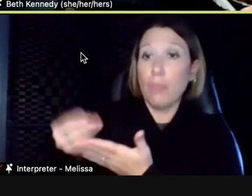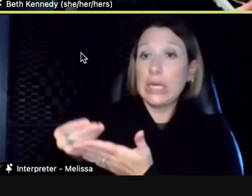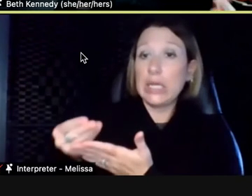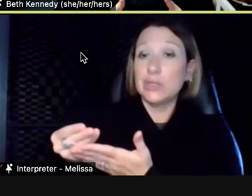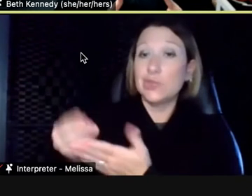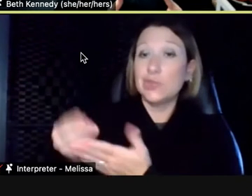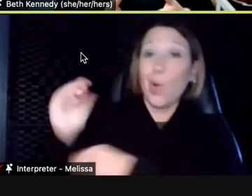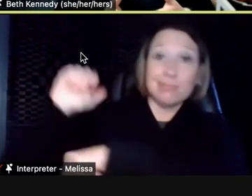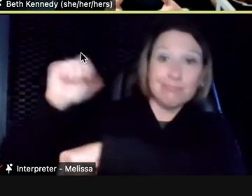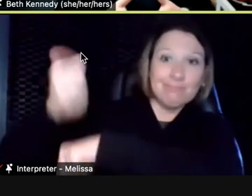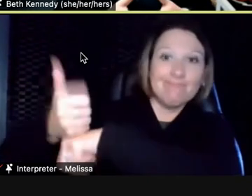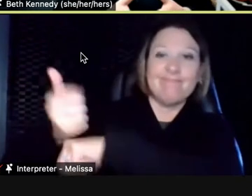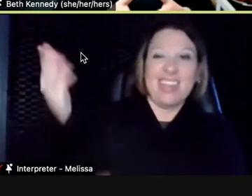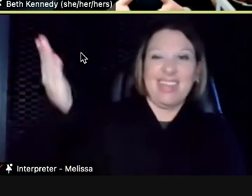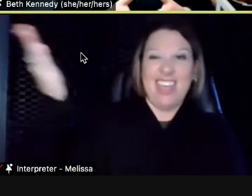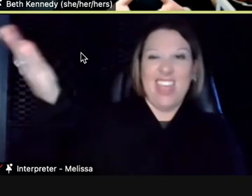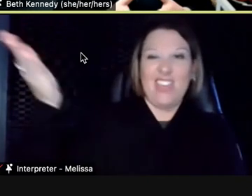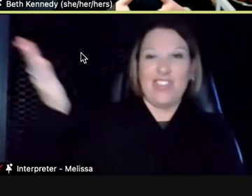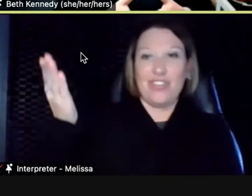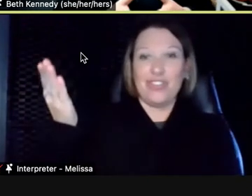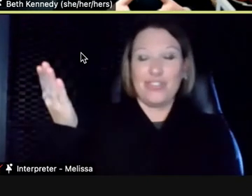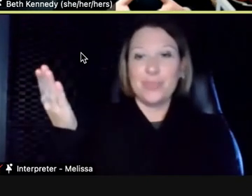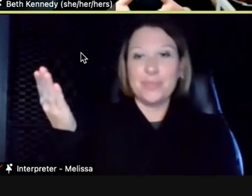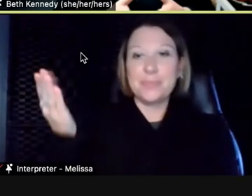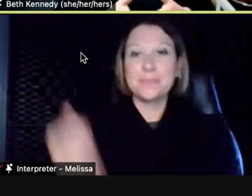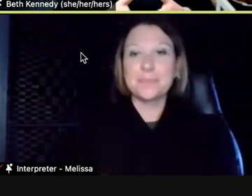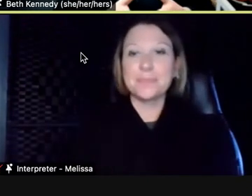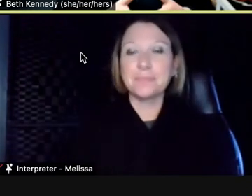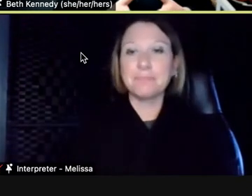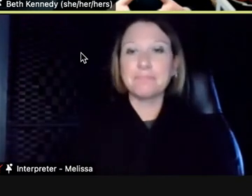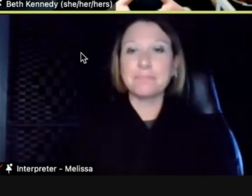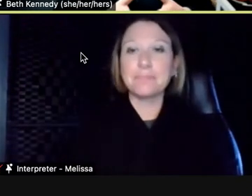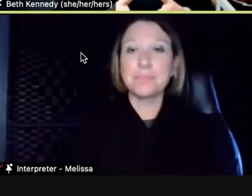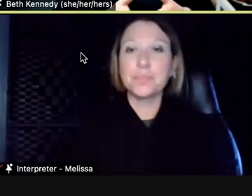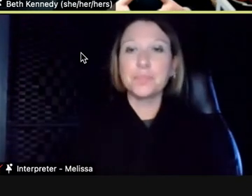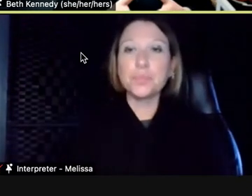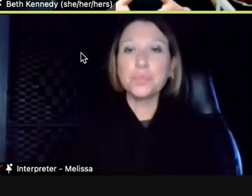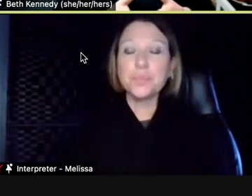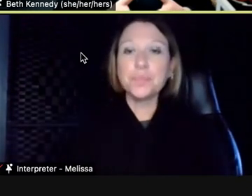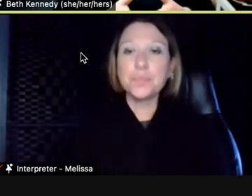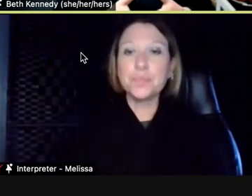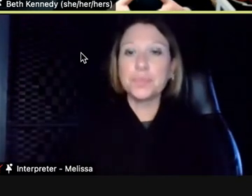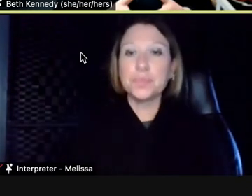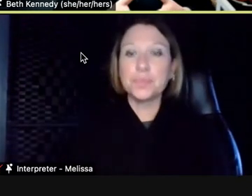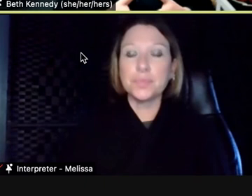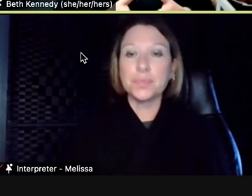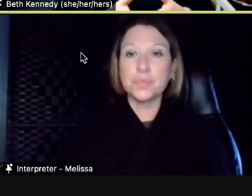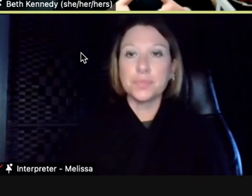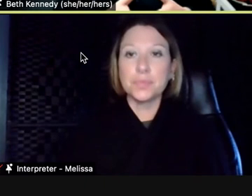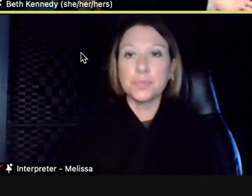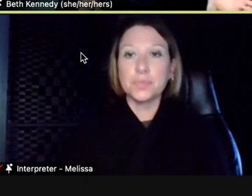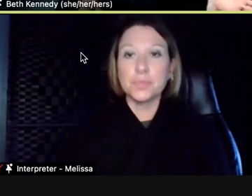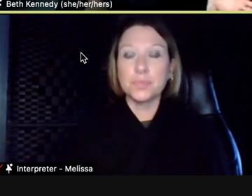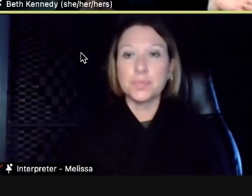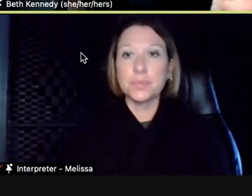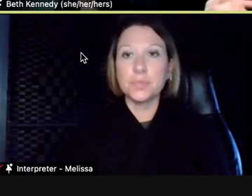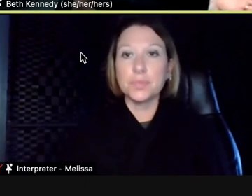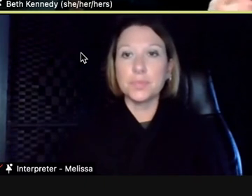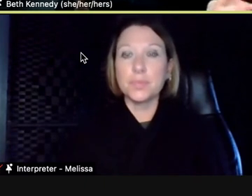in Canada. It's not